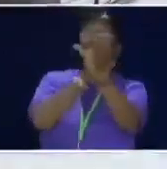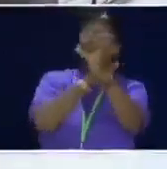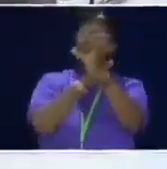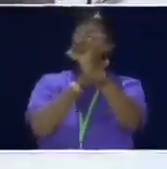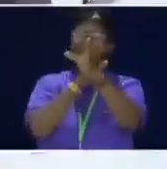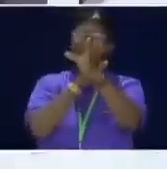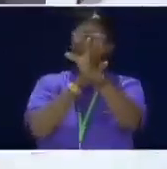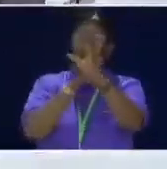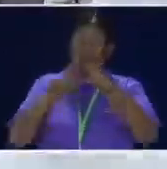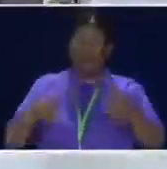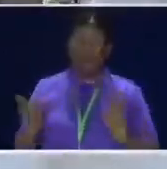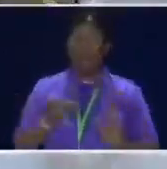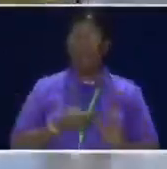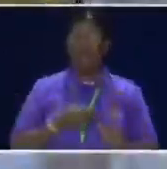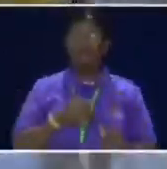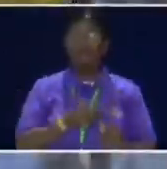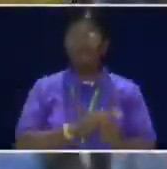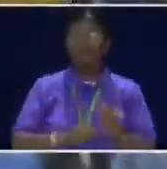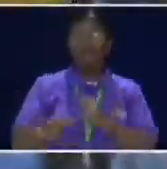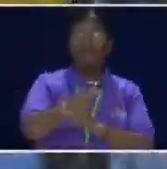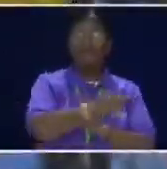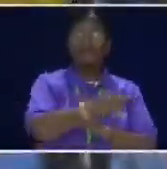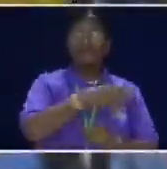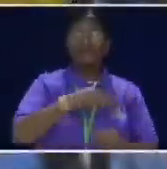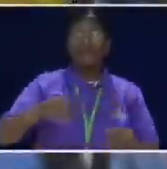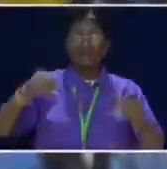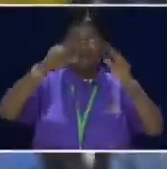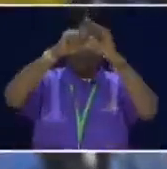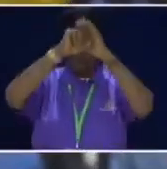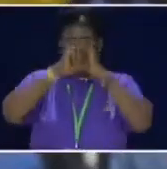Well, let's go ahead and worship him.